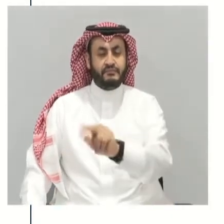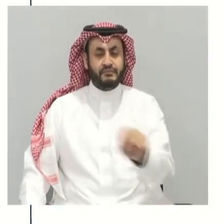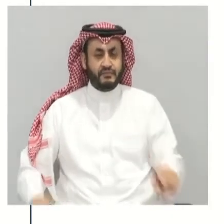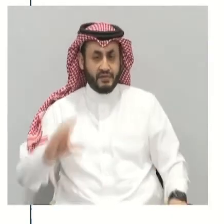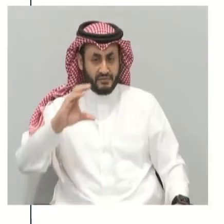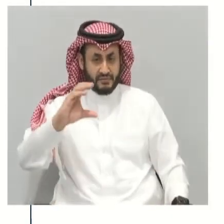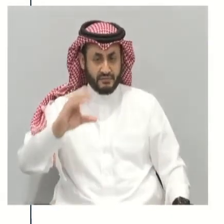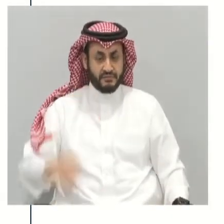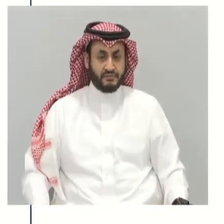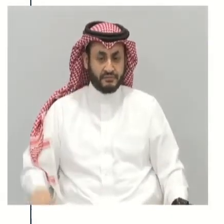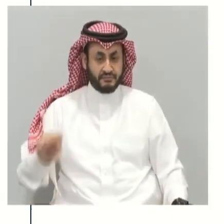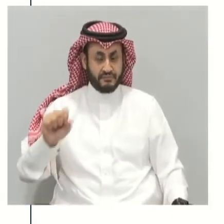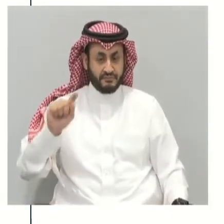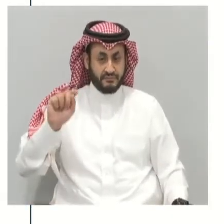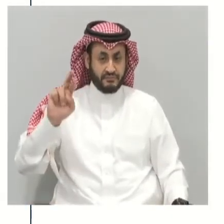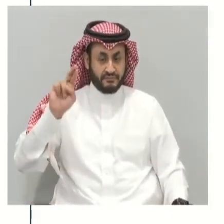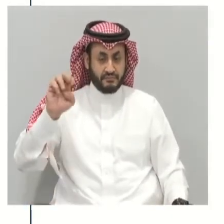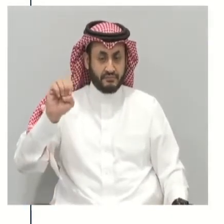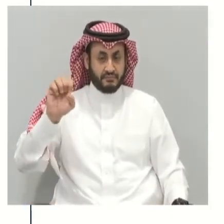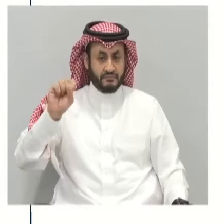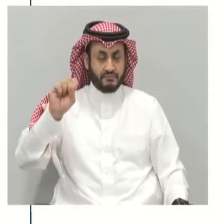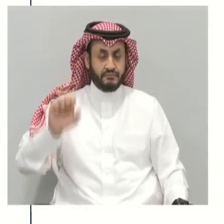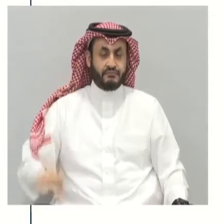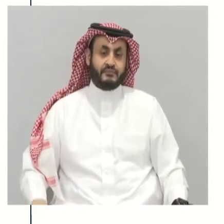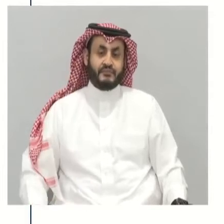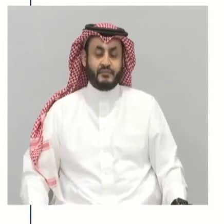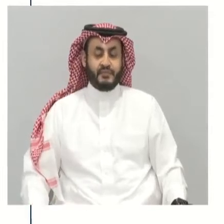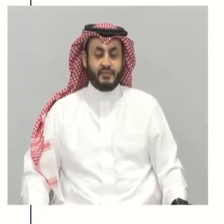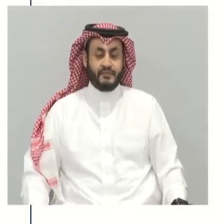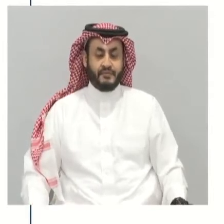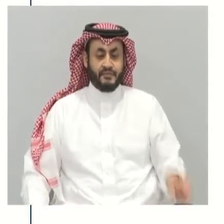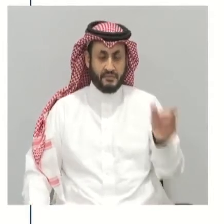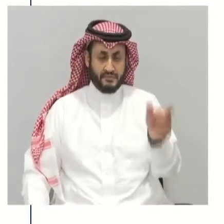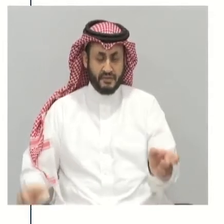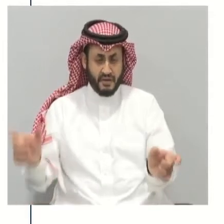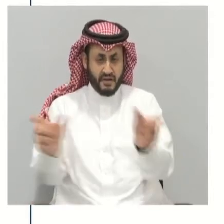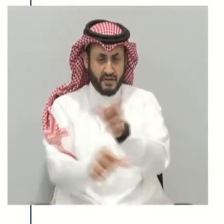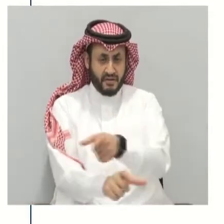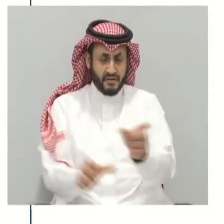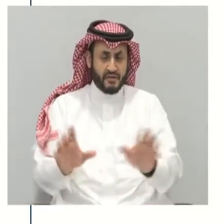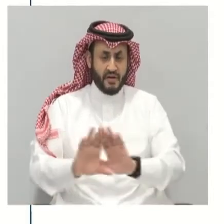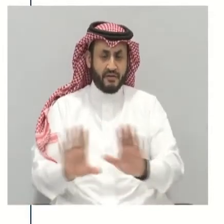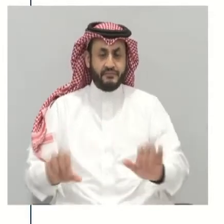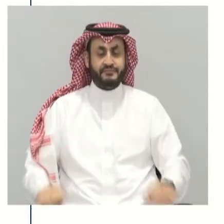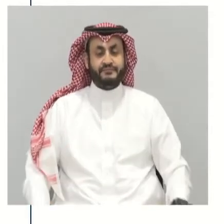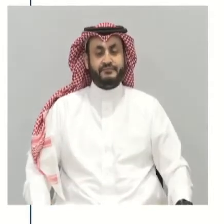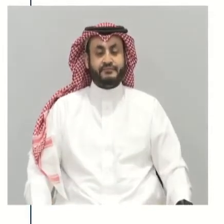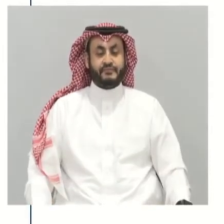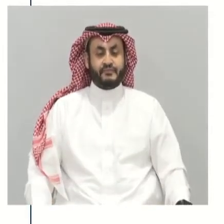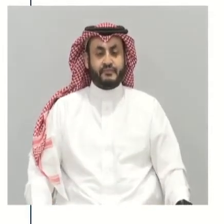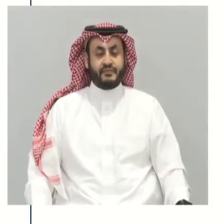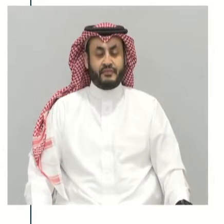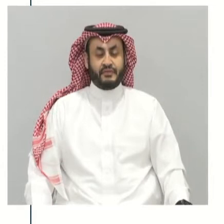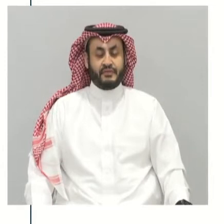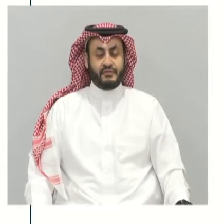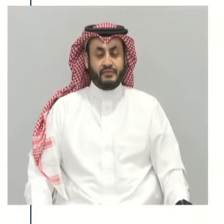So pressure here, it means stress. So here is the box of the vocabulary, and these are the meaning of